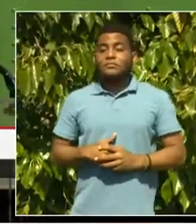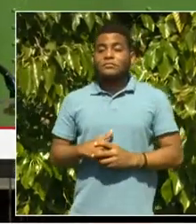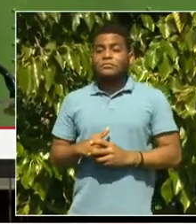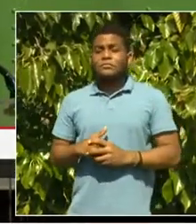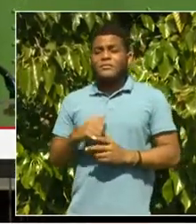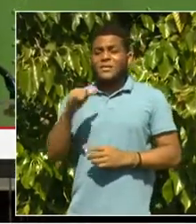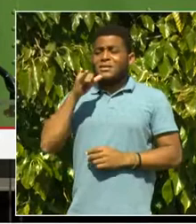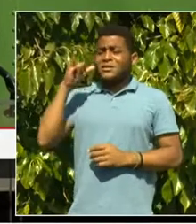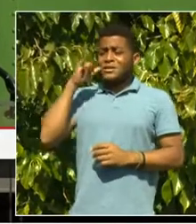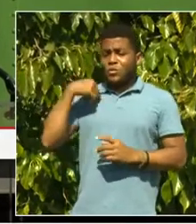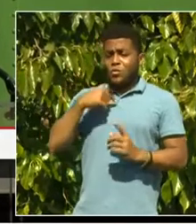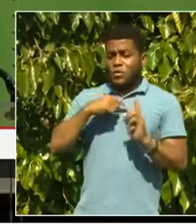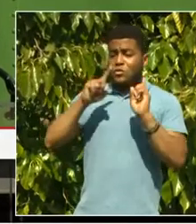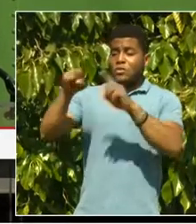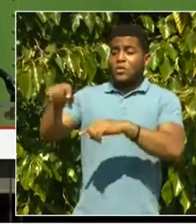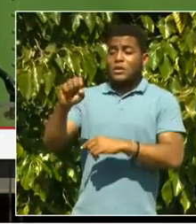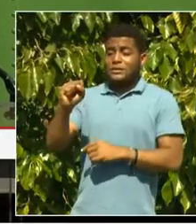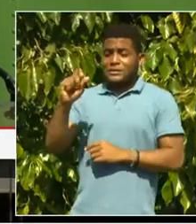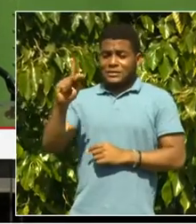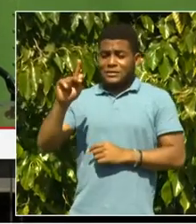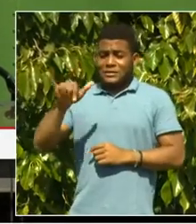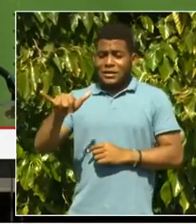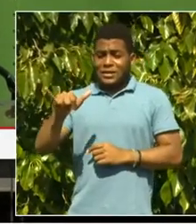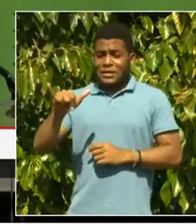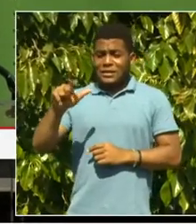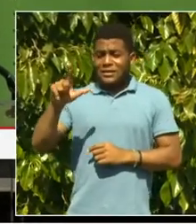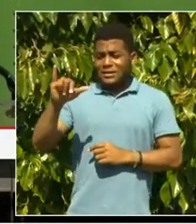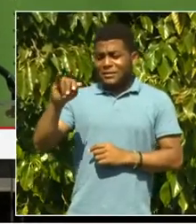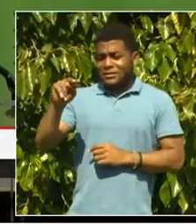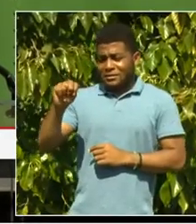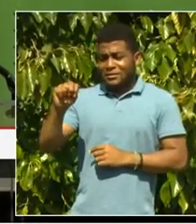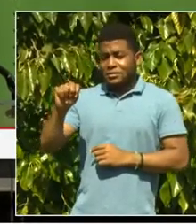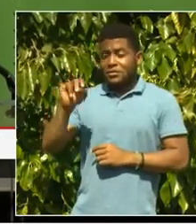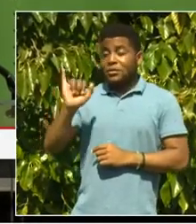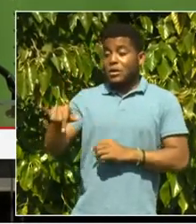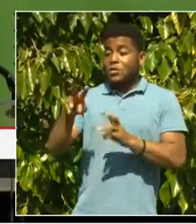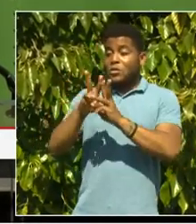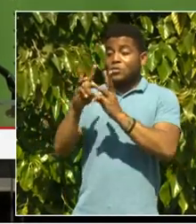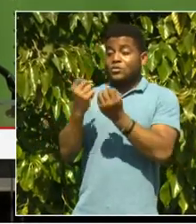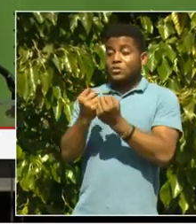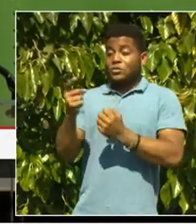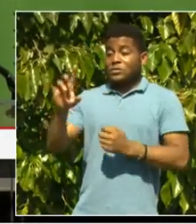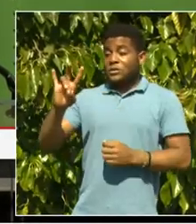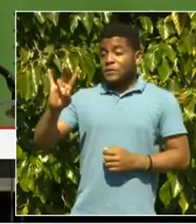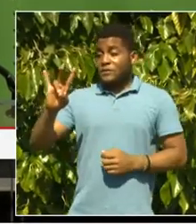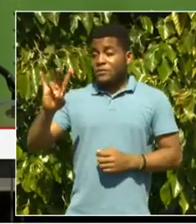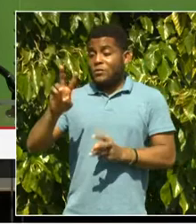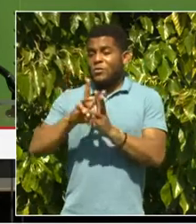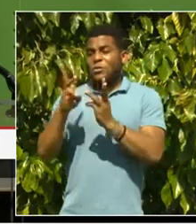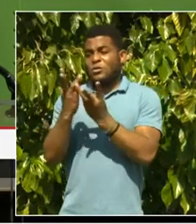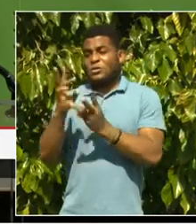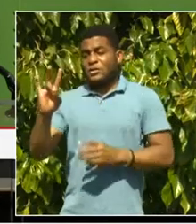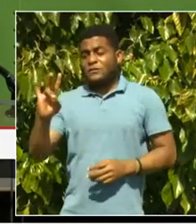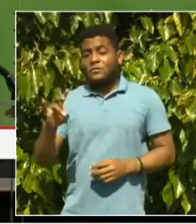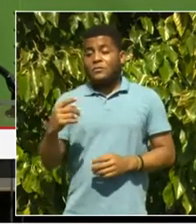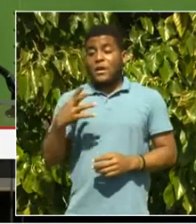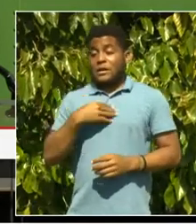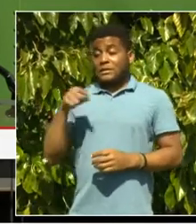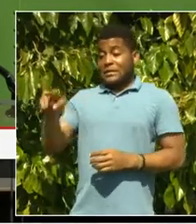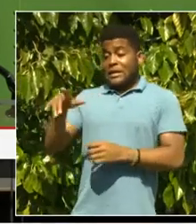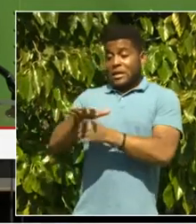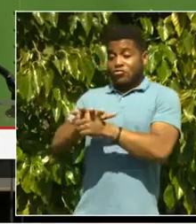welcome a new grocery store in Lidl. We've already added housing, and we're also